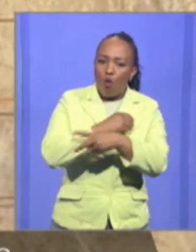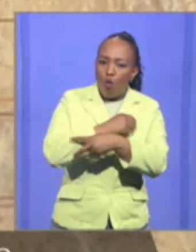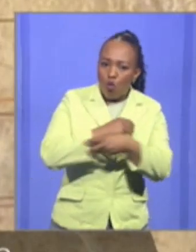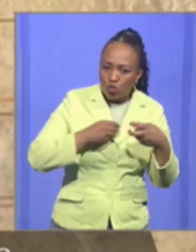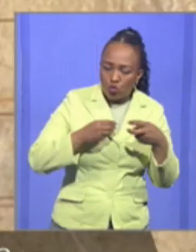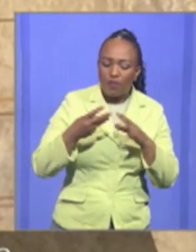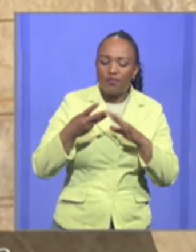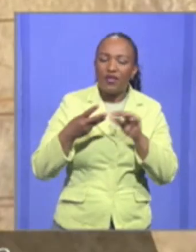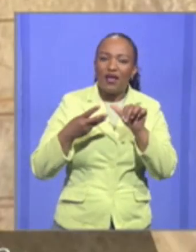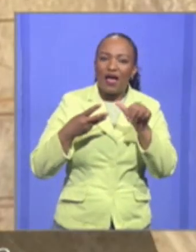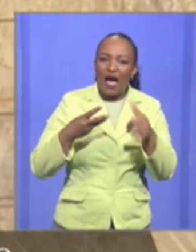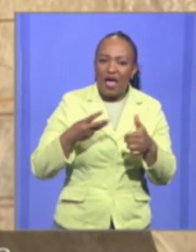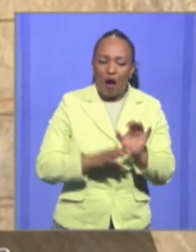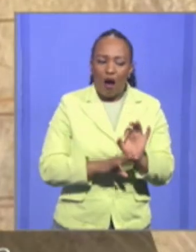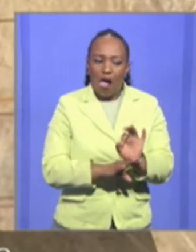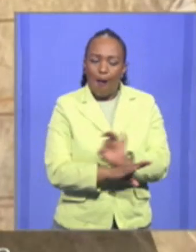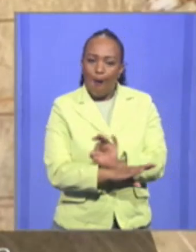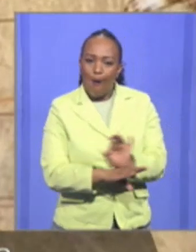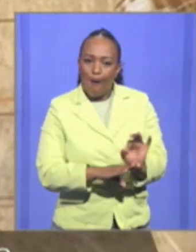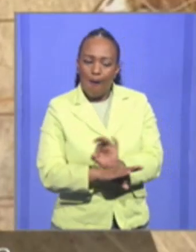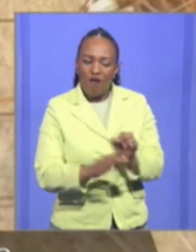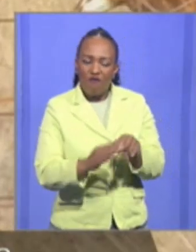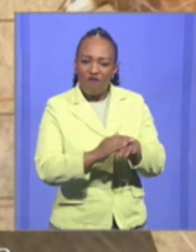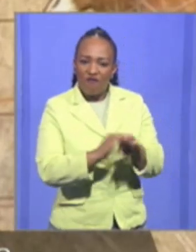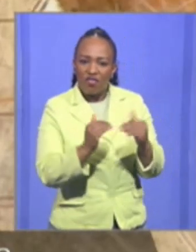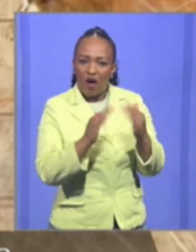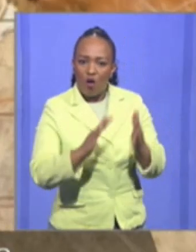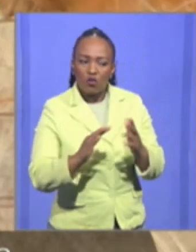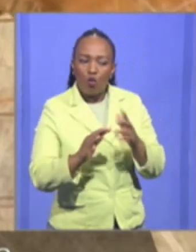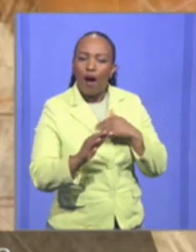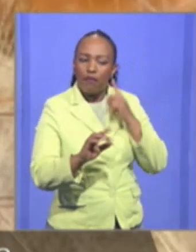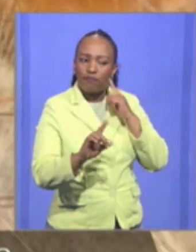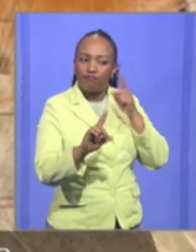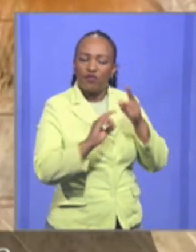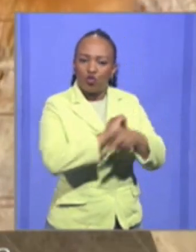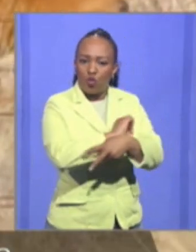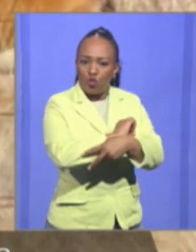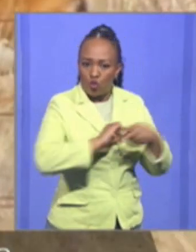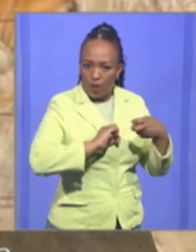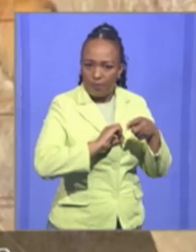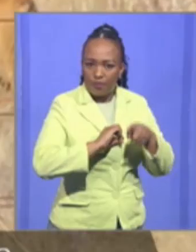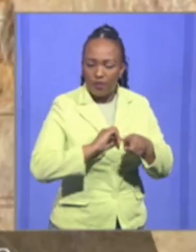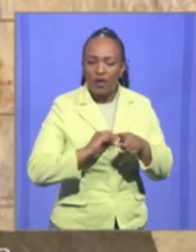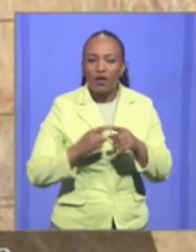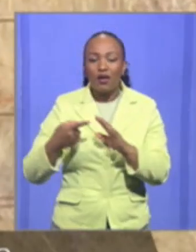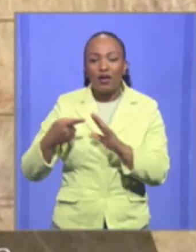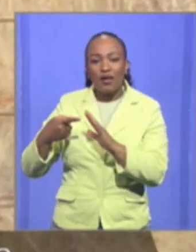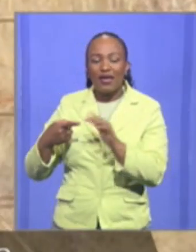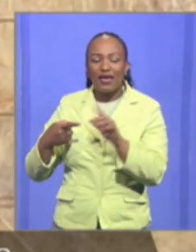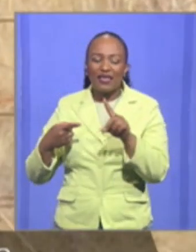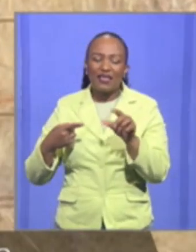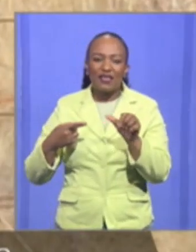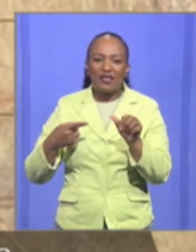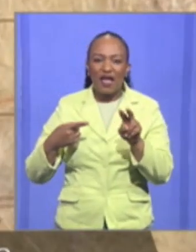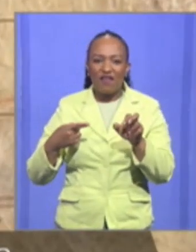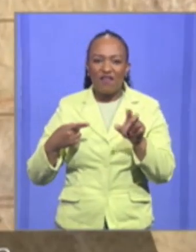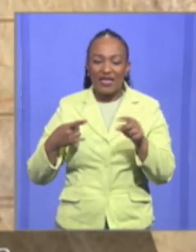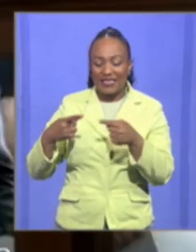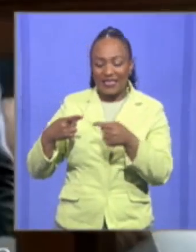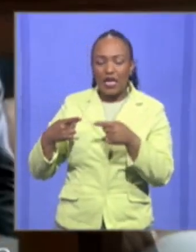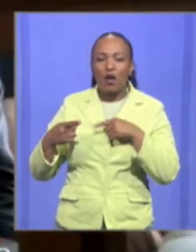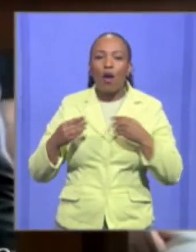loga manomabe a go thuba ka maikemišetšo a utswa. David o lebane le melato e mengwe ya go gweba ka